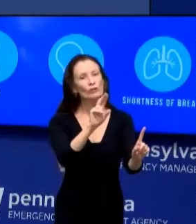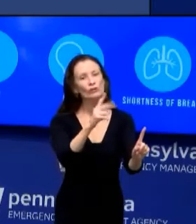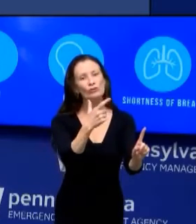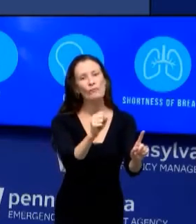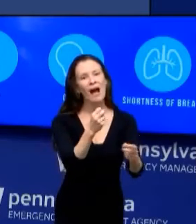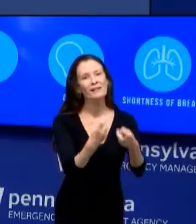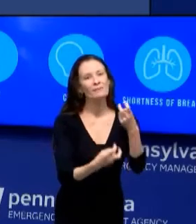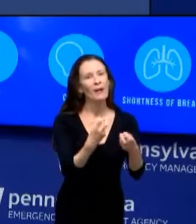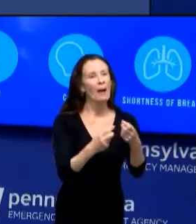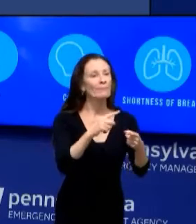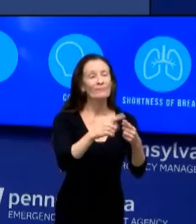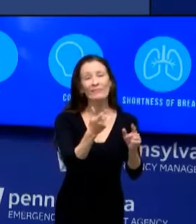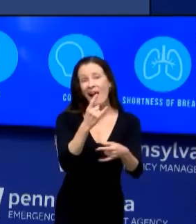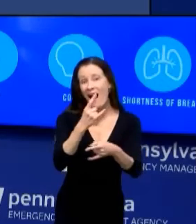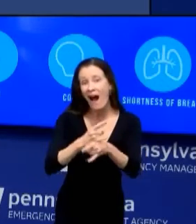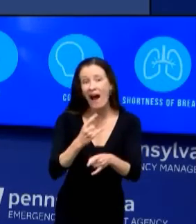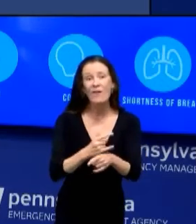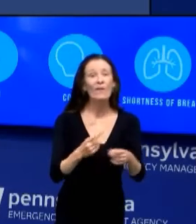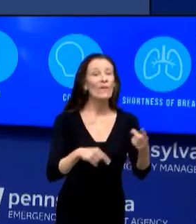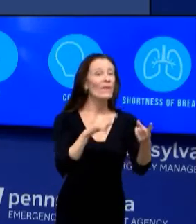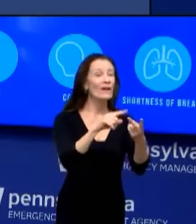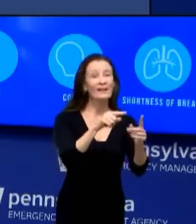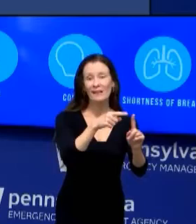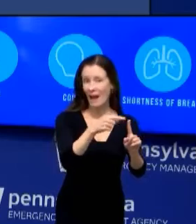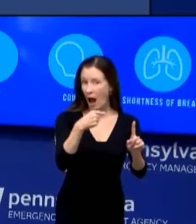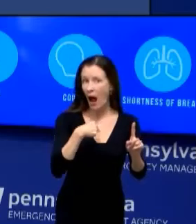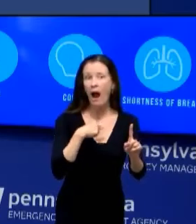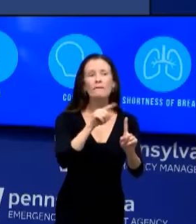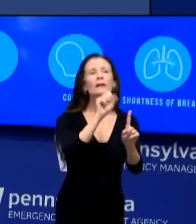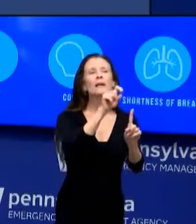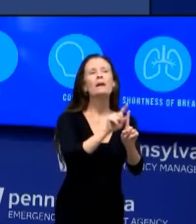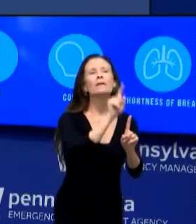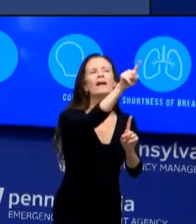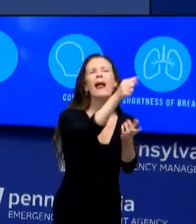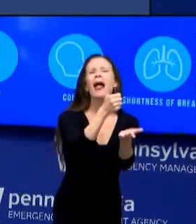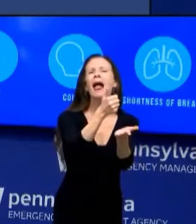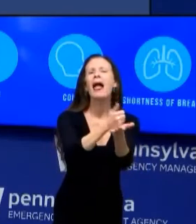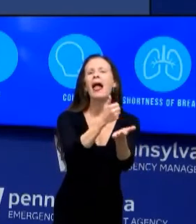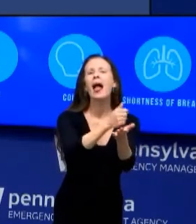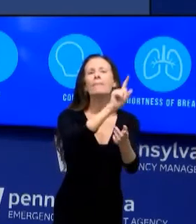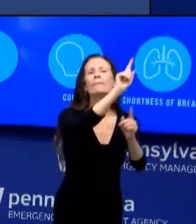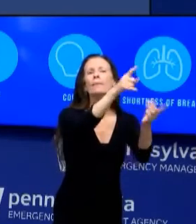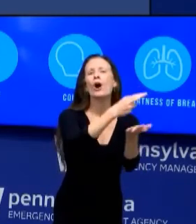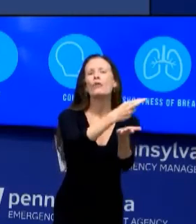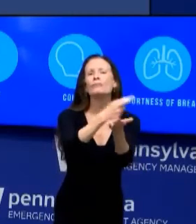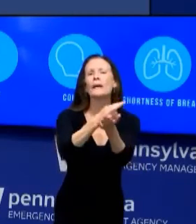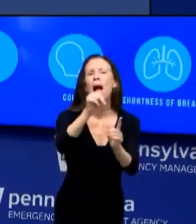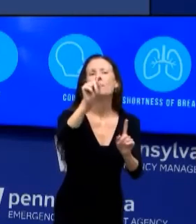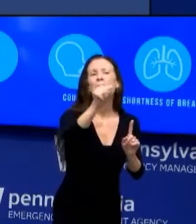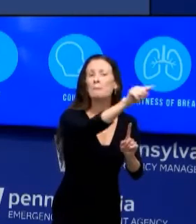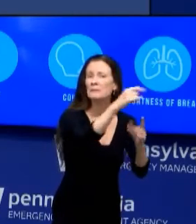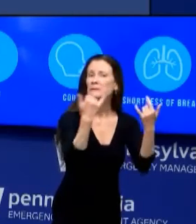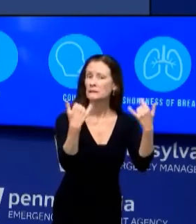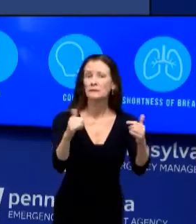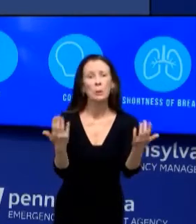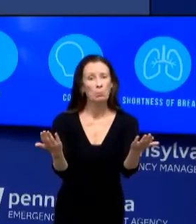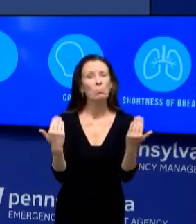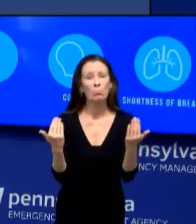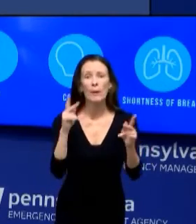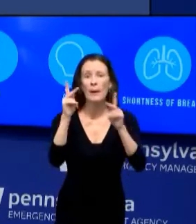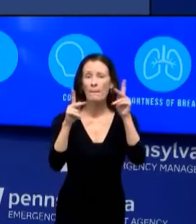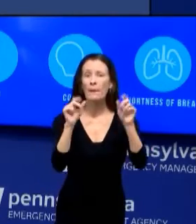this very trying time and continue to accept patients suffering from substance